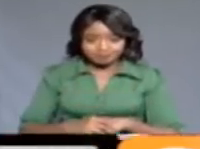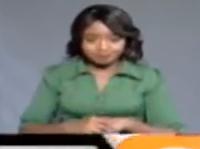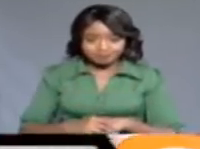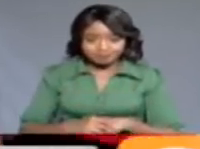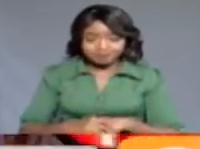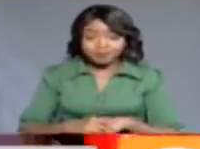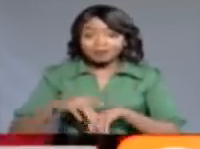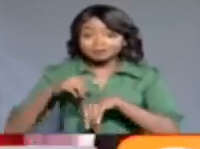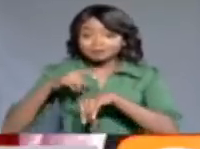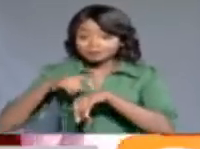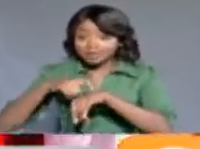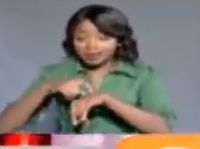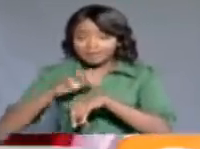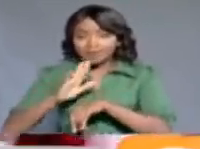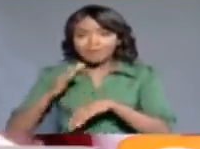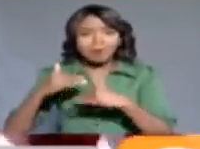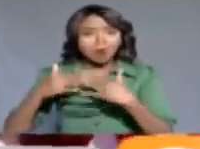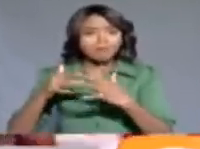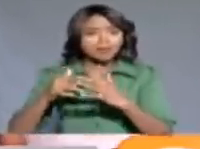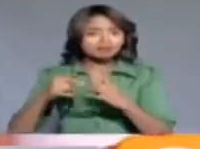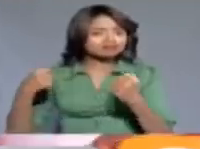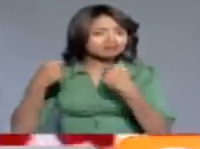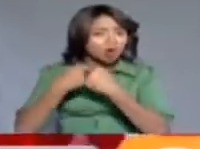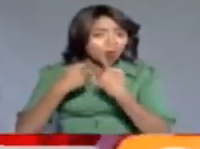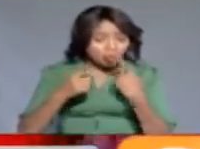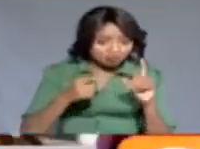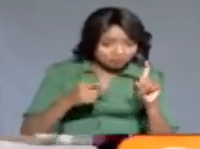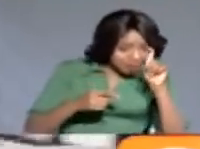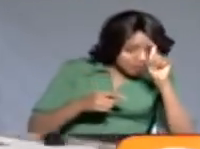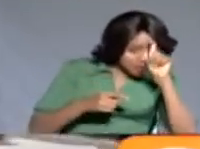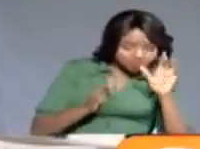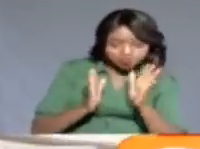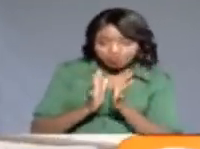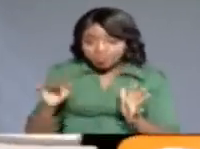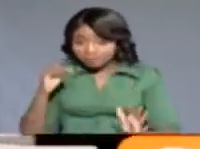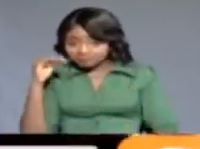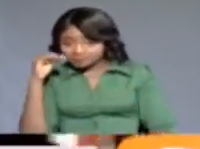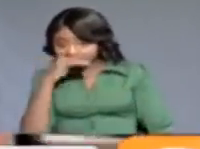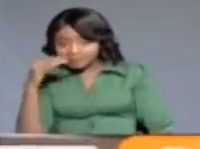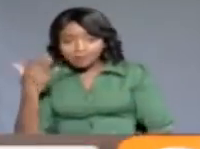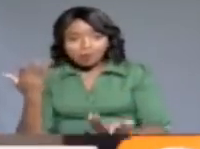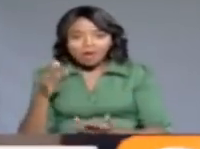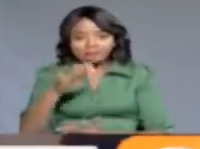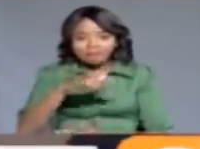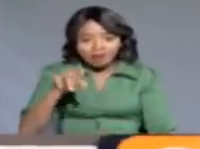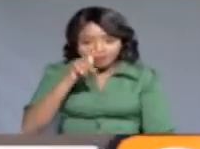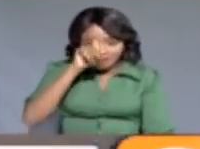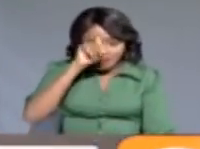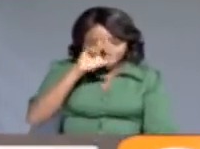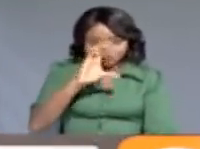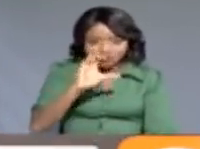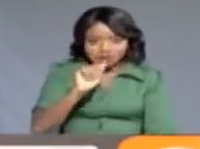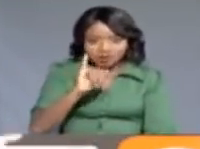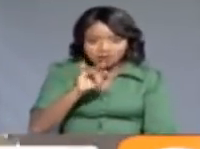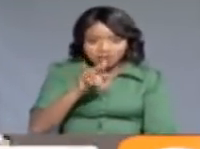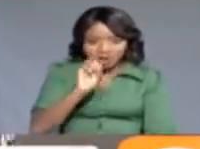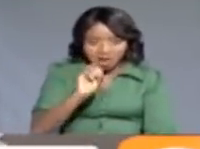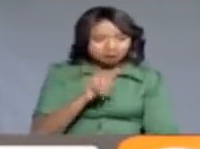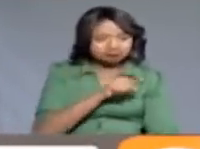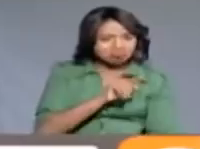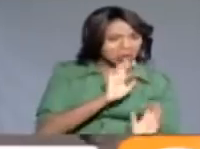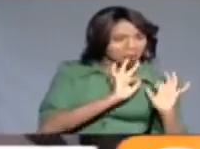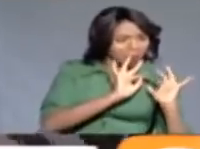The opening match of the African Cup of Nations was between the hosts Egypt and Zimbabwe at the Cairo International Stadium. The Egyptians had turned up